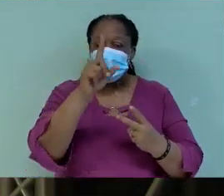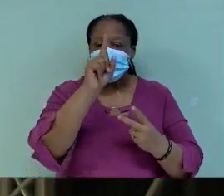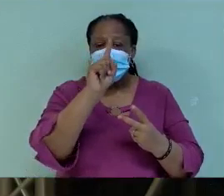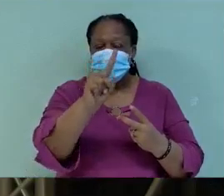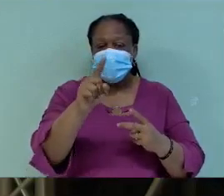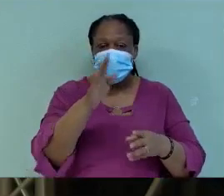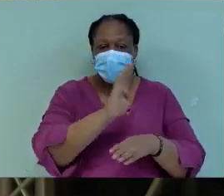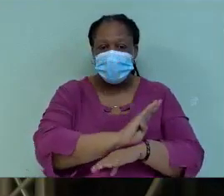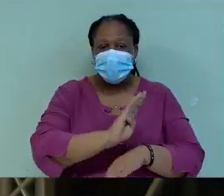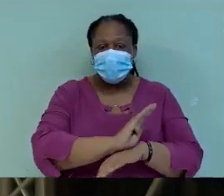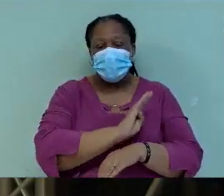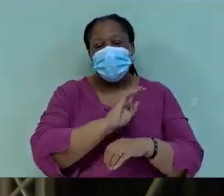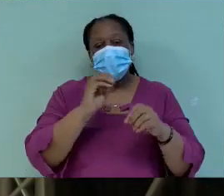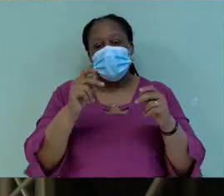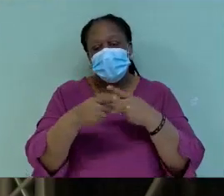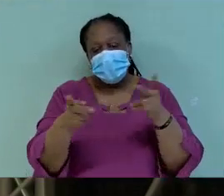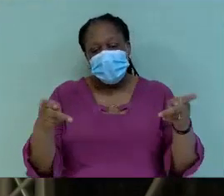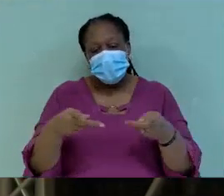throughout St. Kitts.